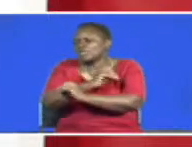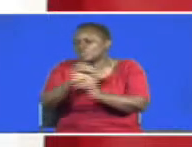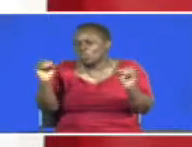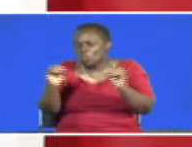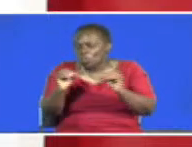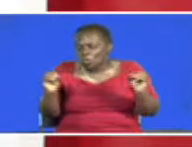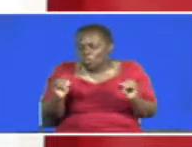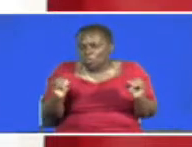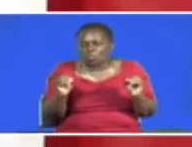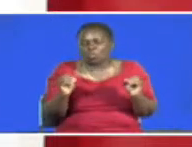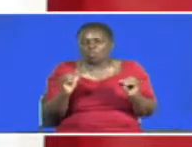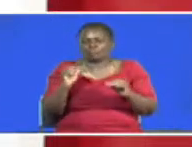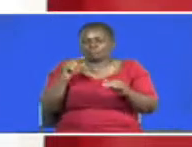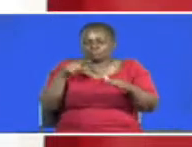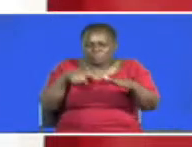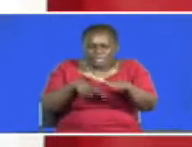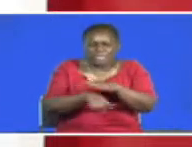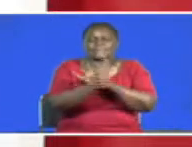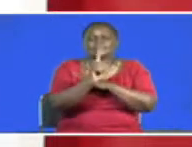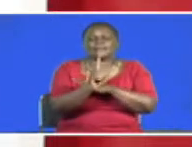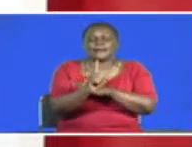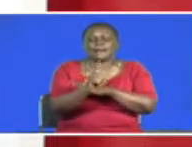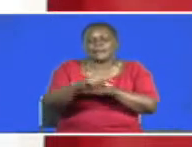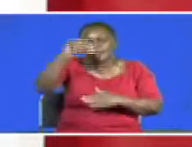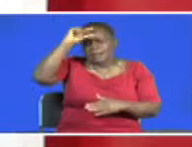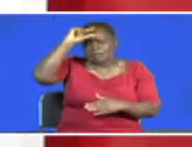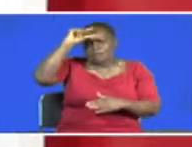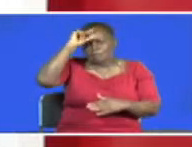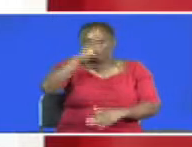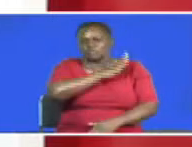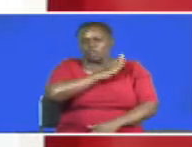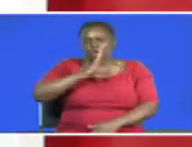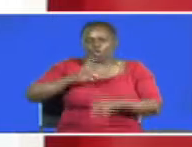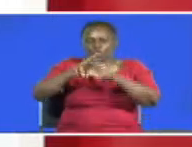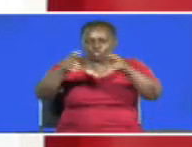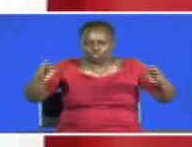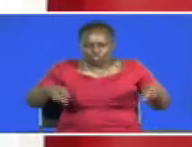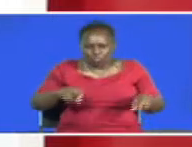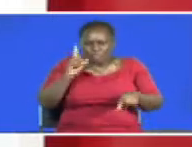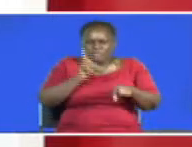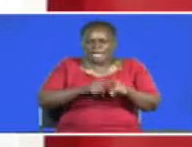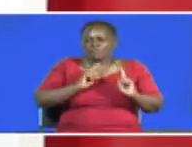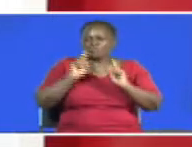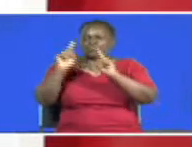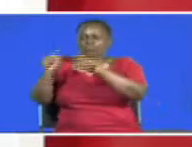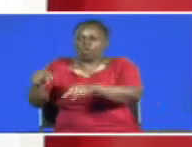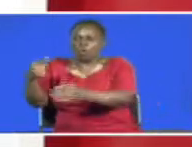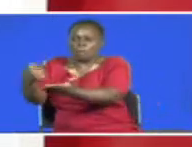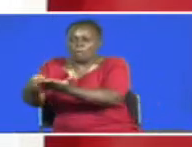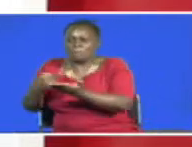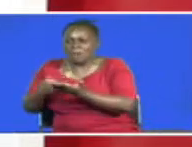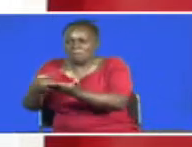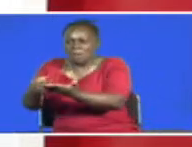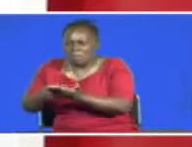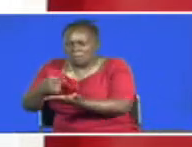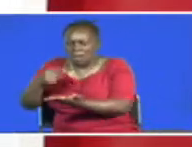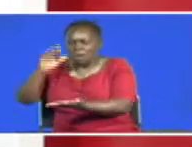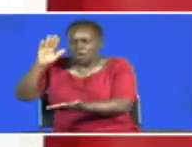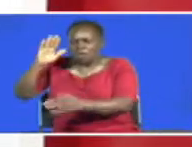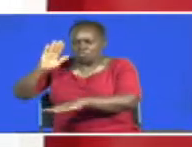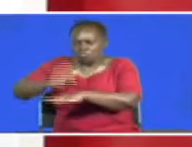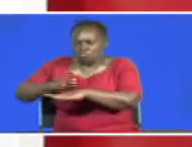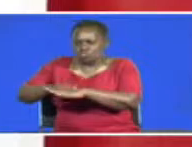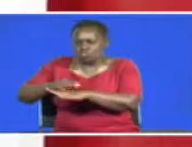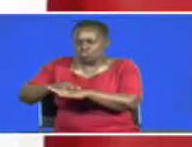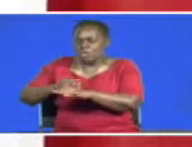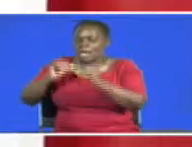has invaded or pervaded the government boardrooms, where every moment you go to engage, people don't engage in goodwill.